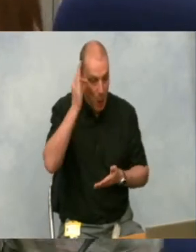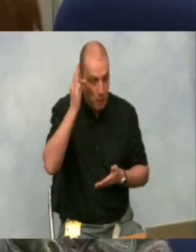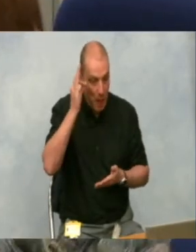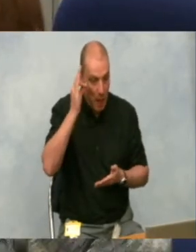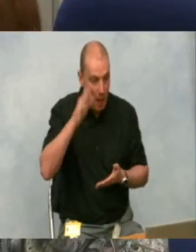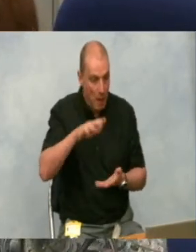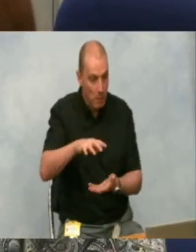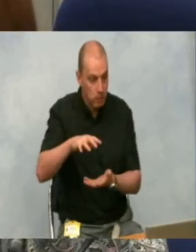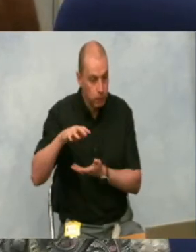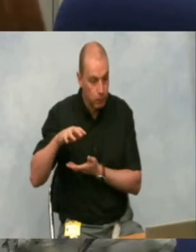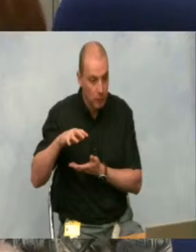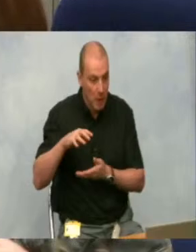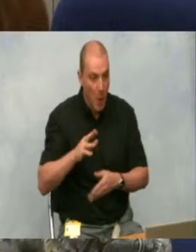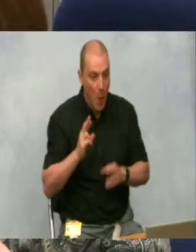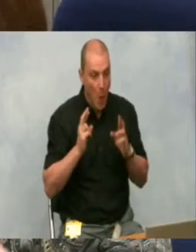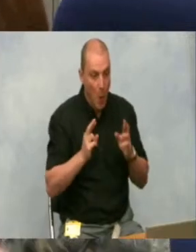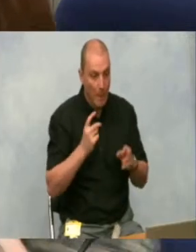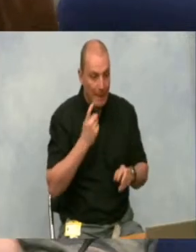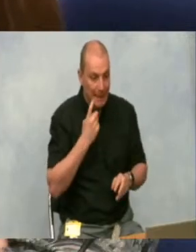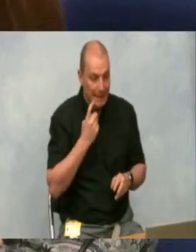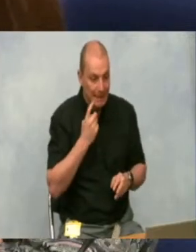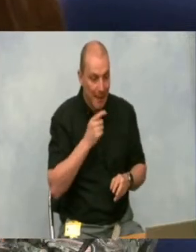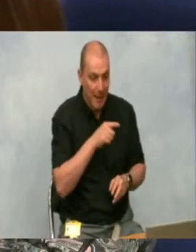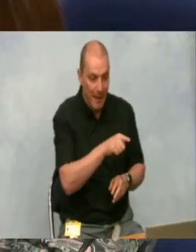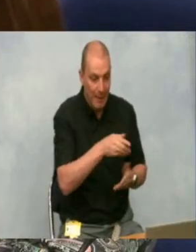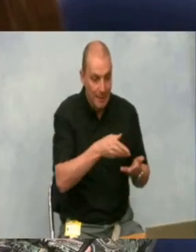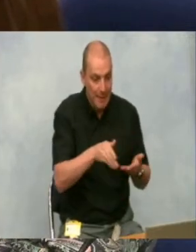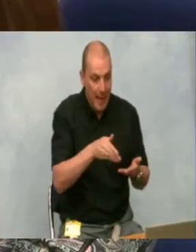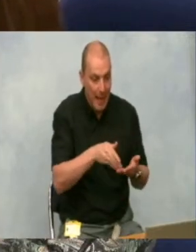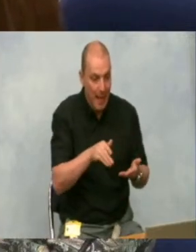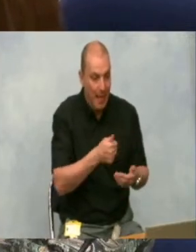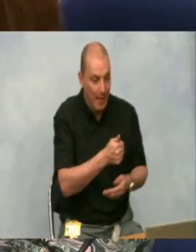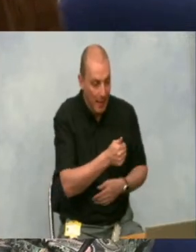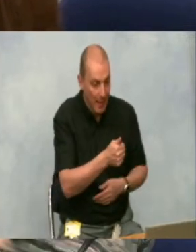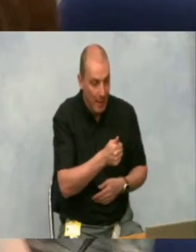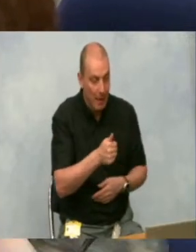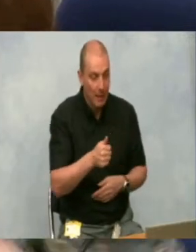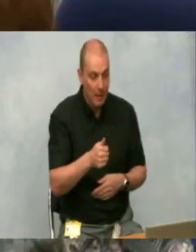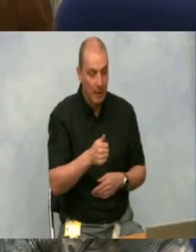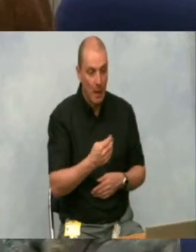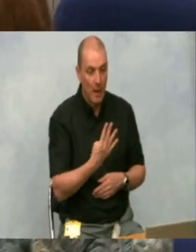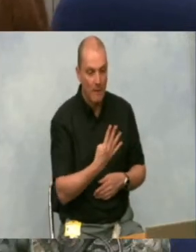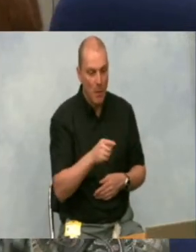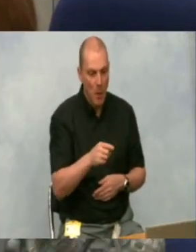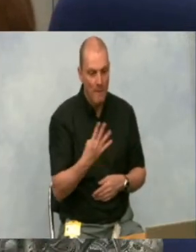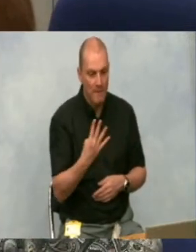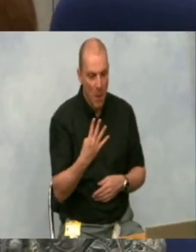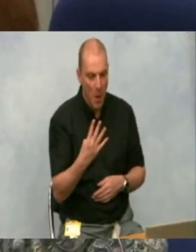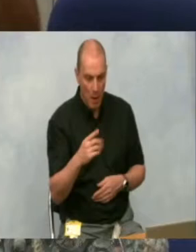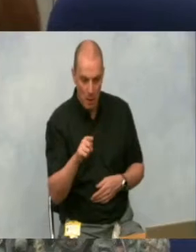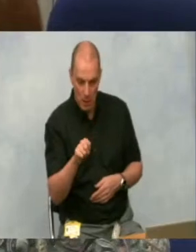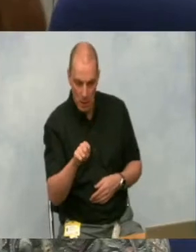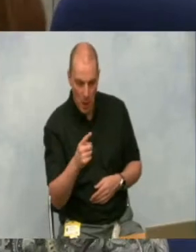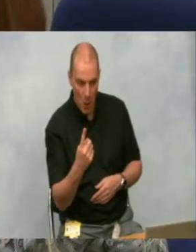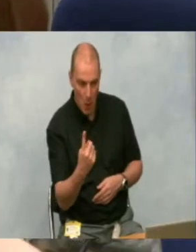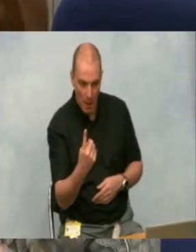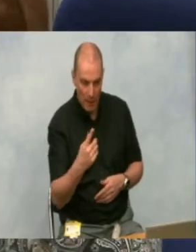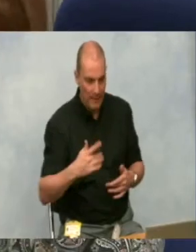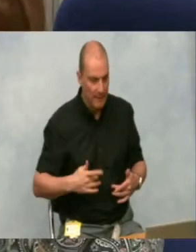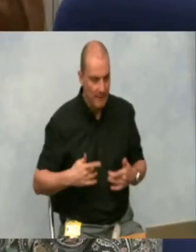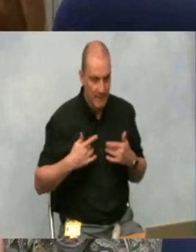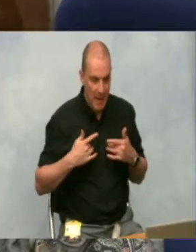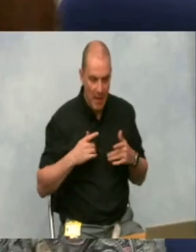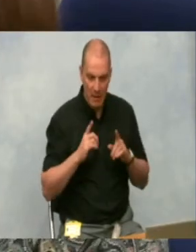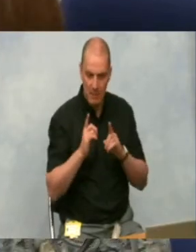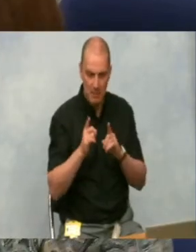A couple of wee things on page 56. 4.4, just at bullet point 1, I didn't feel that it was